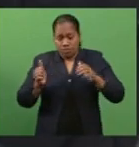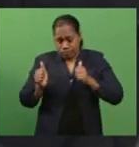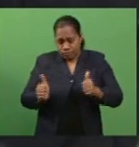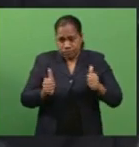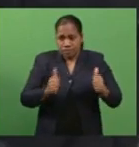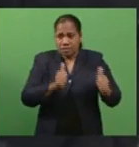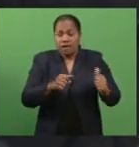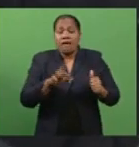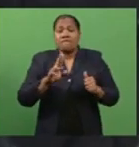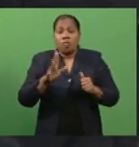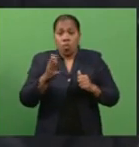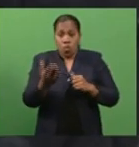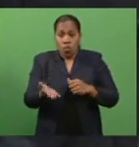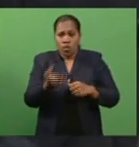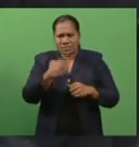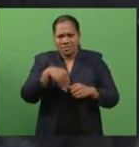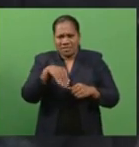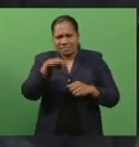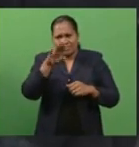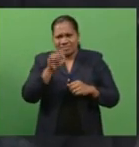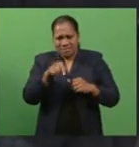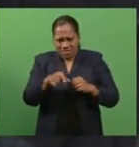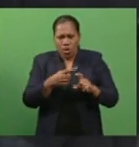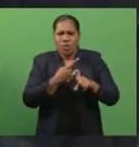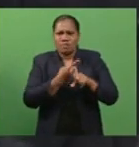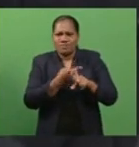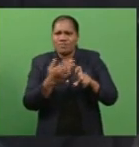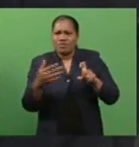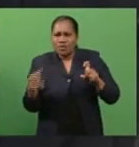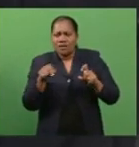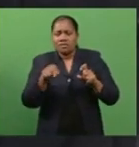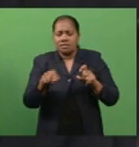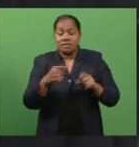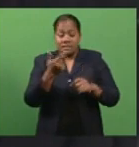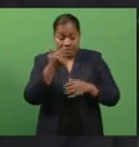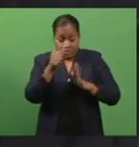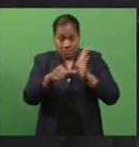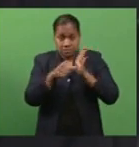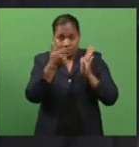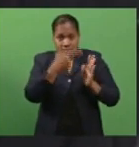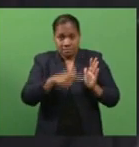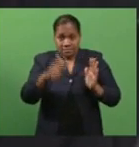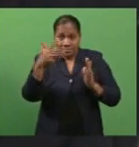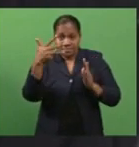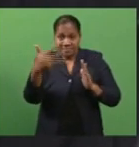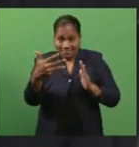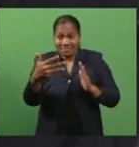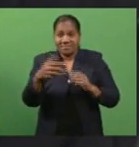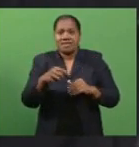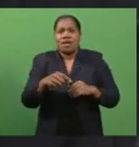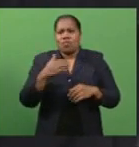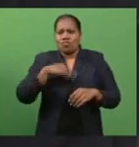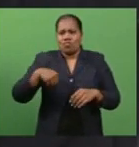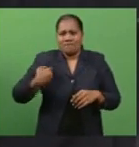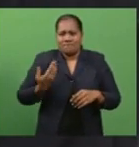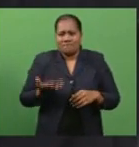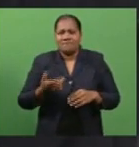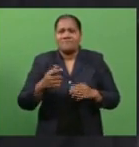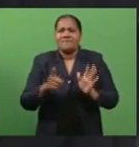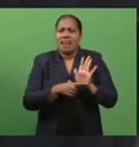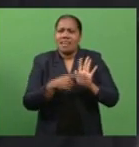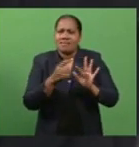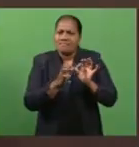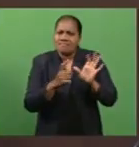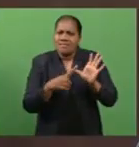Kumbudo are yet to be finalized. He was 79 years old and is survived by his wife Lemba, their 7